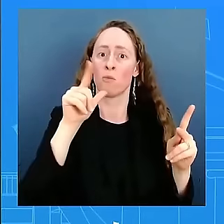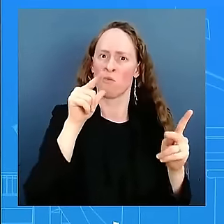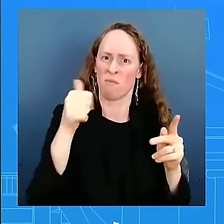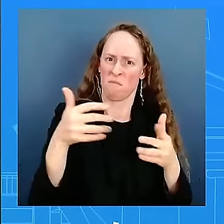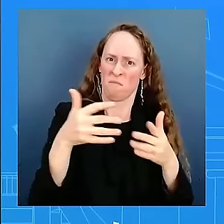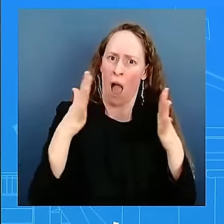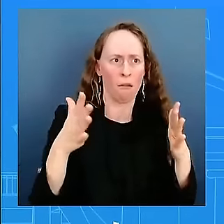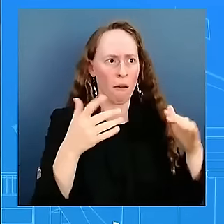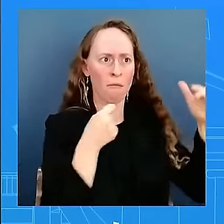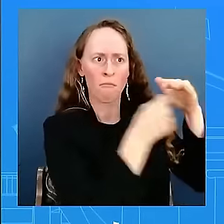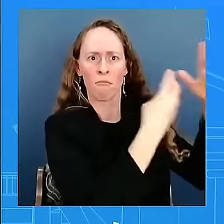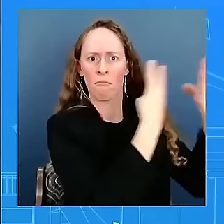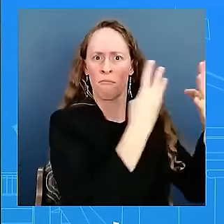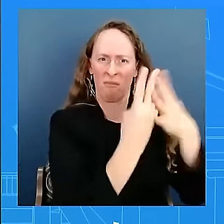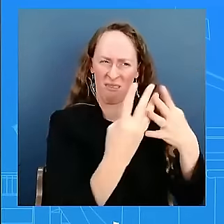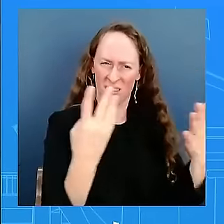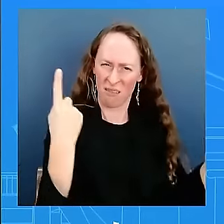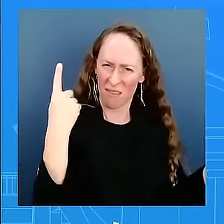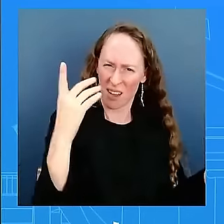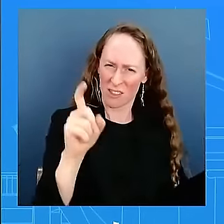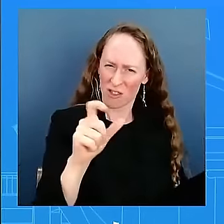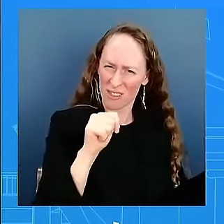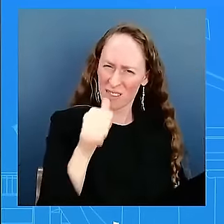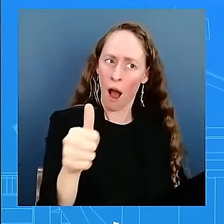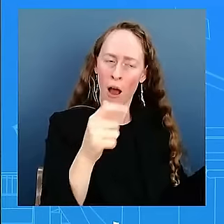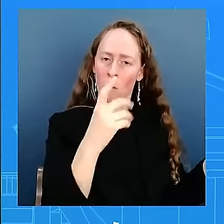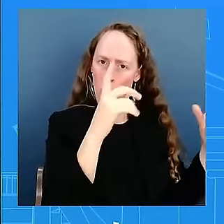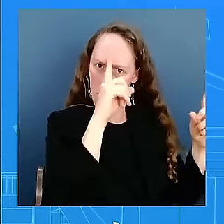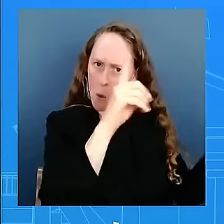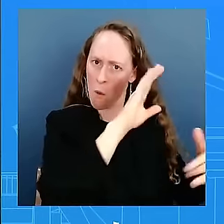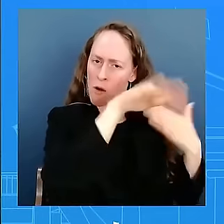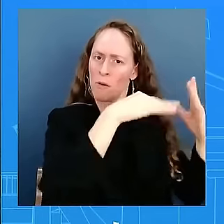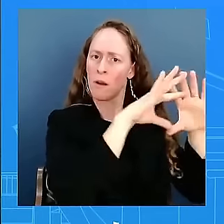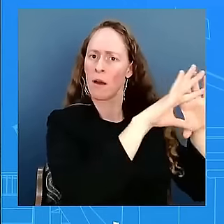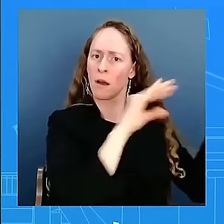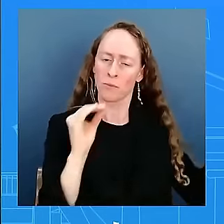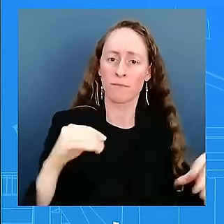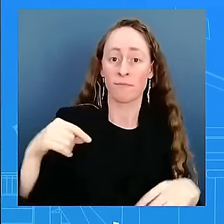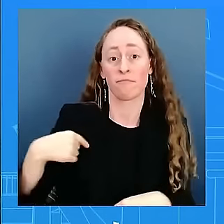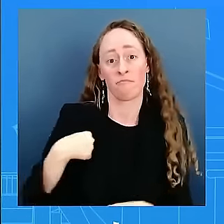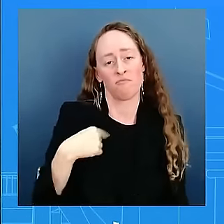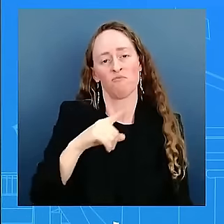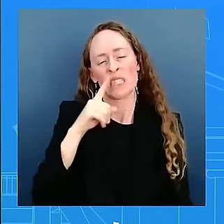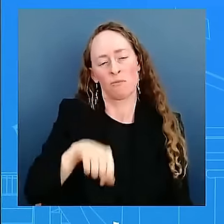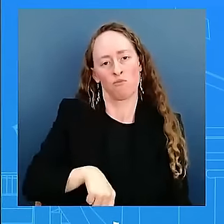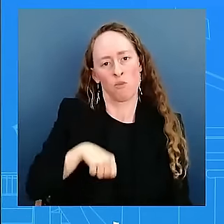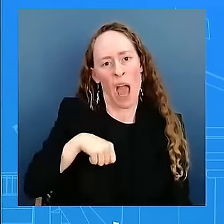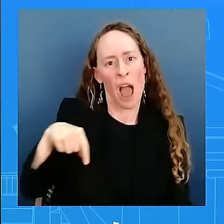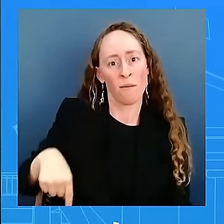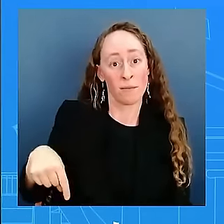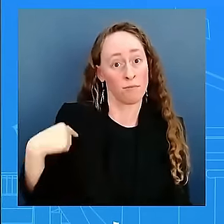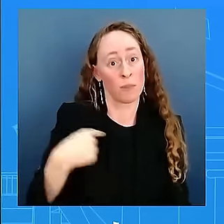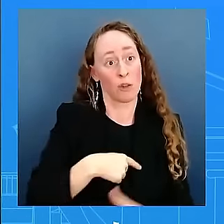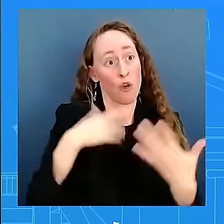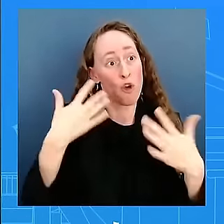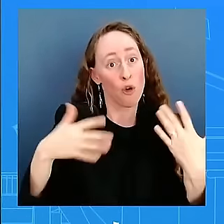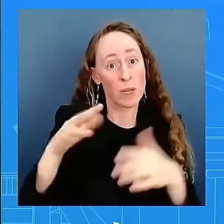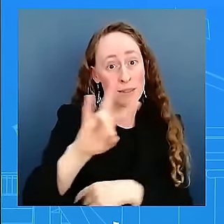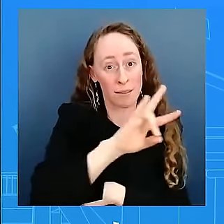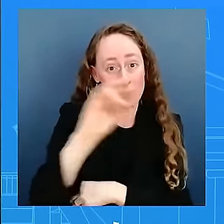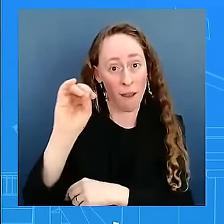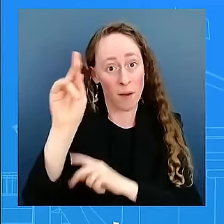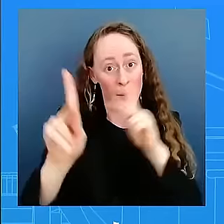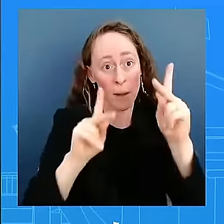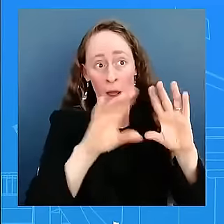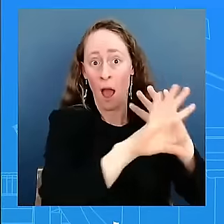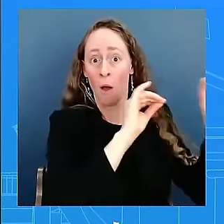an administration, we're proud to celebrate the return home of over 70 such Americans from places around the world like Afghanistan,